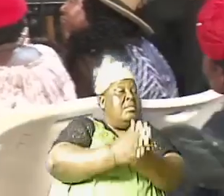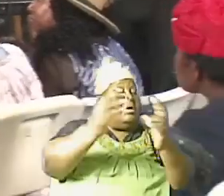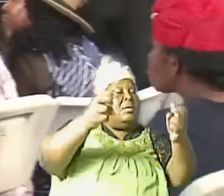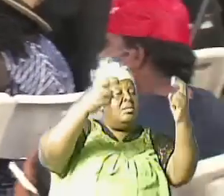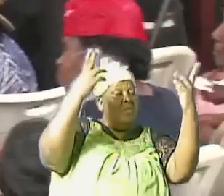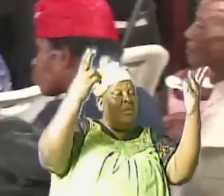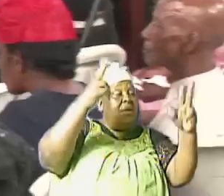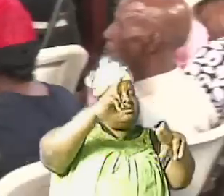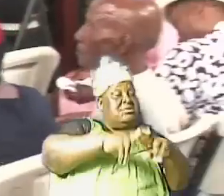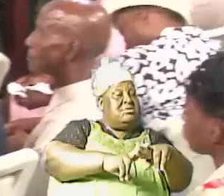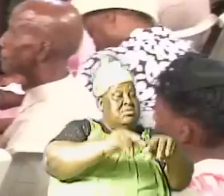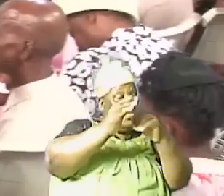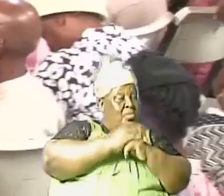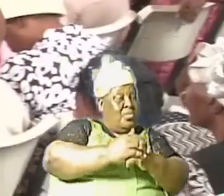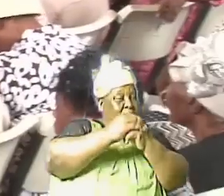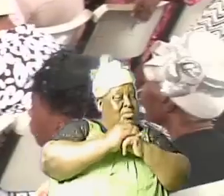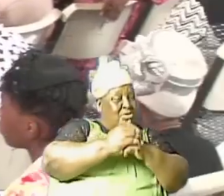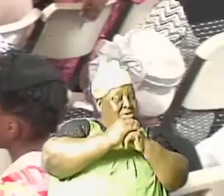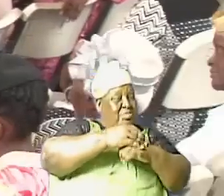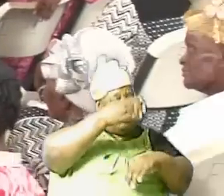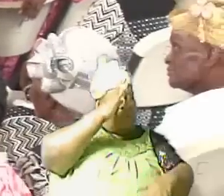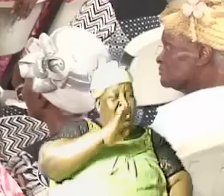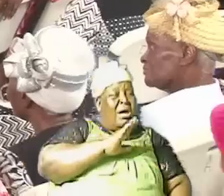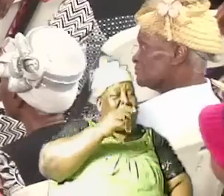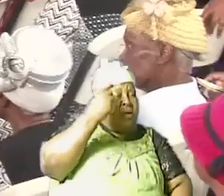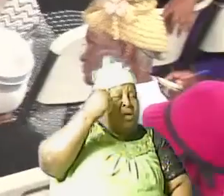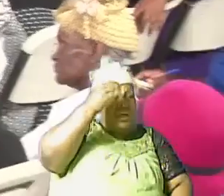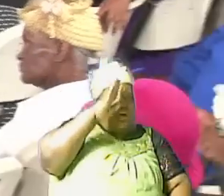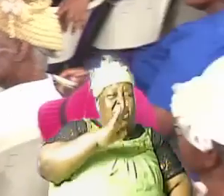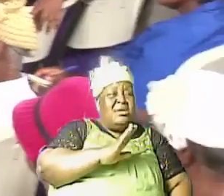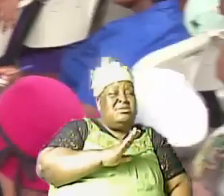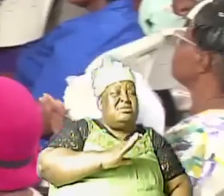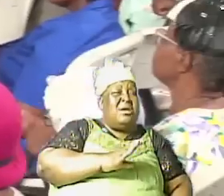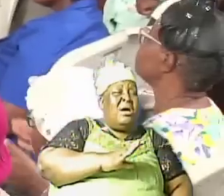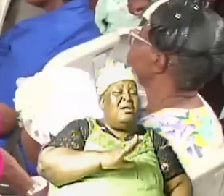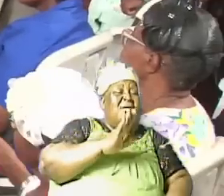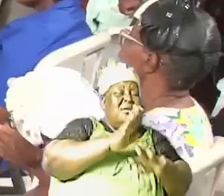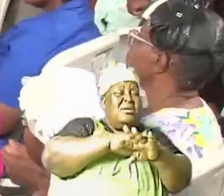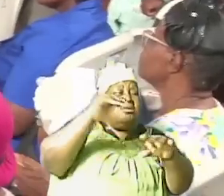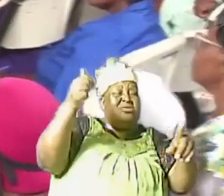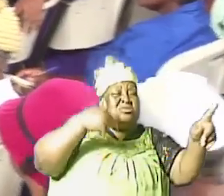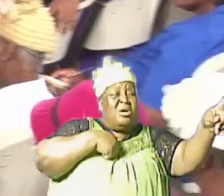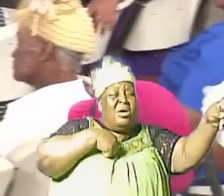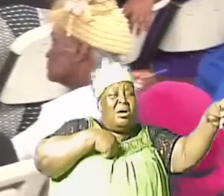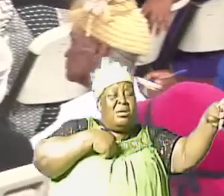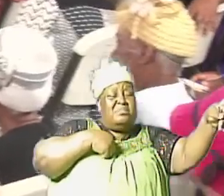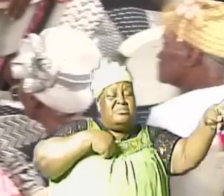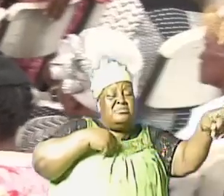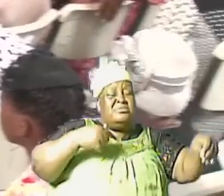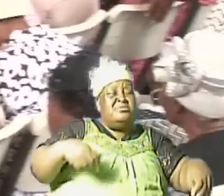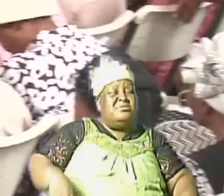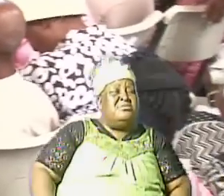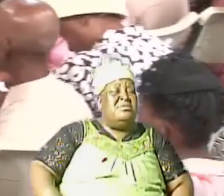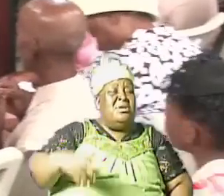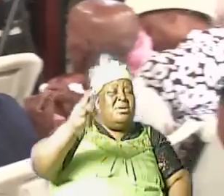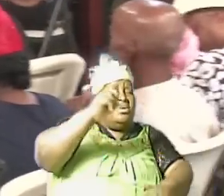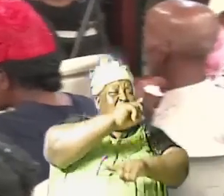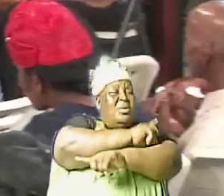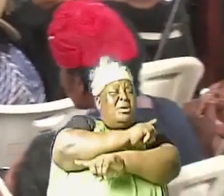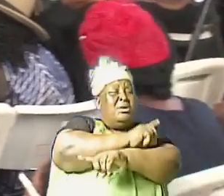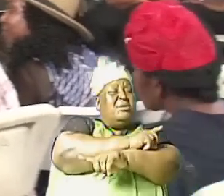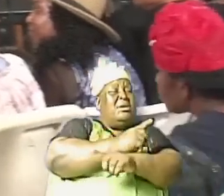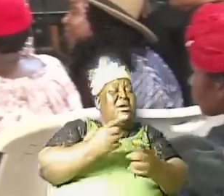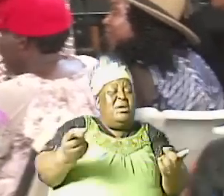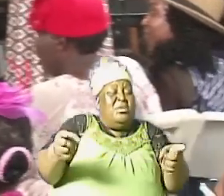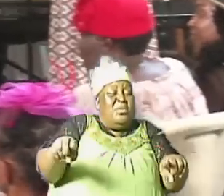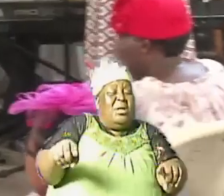hallelujah, sitting, worshiping God, because God, she called me just one day